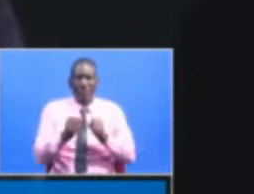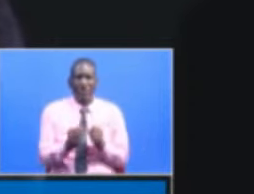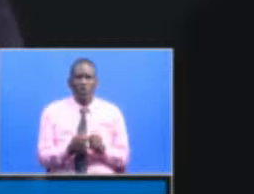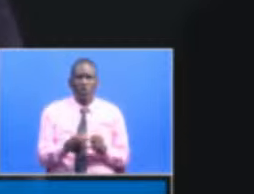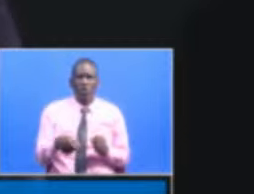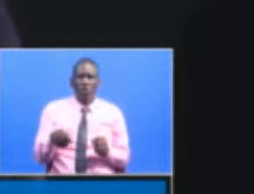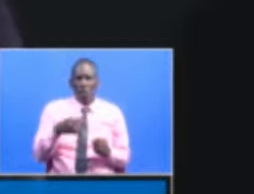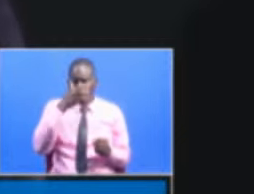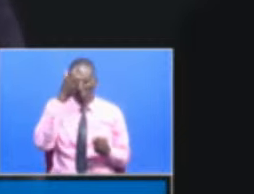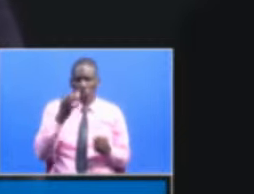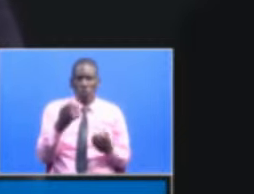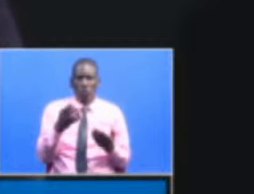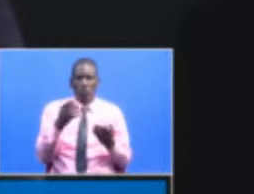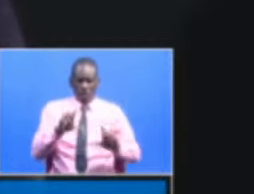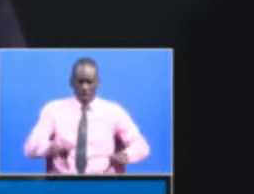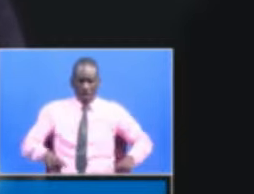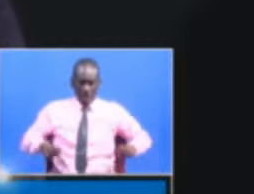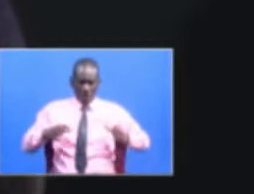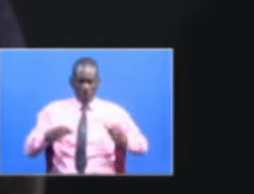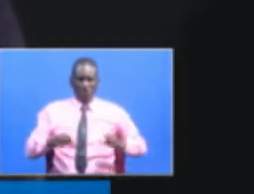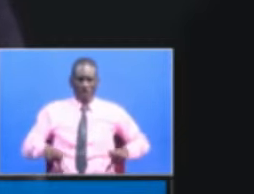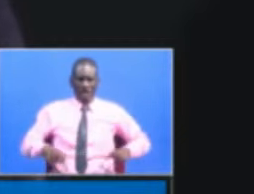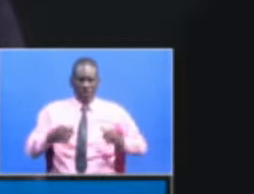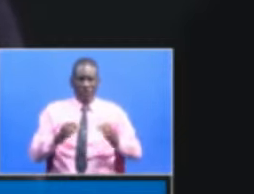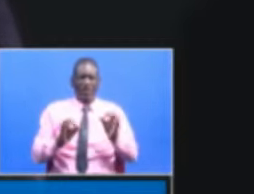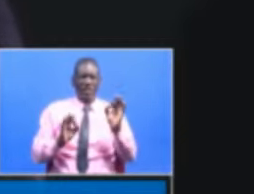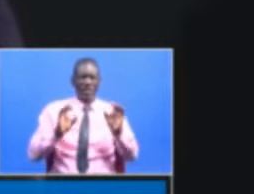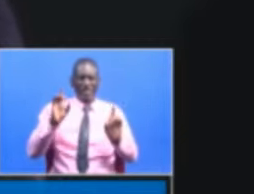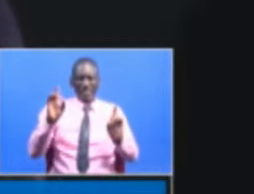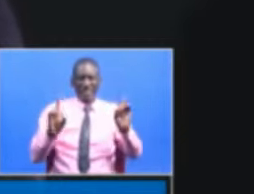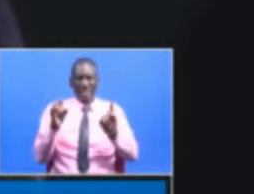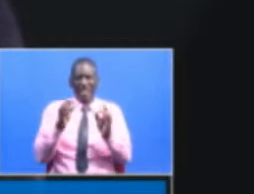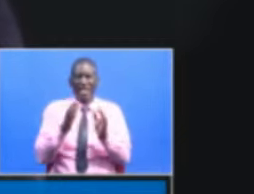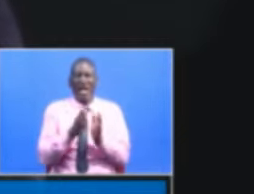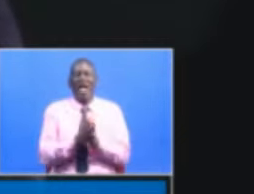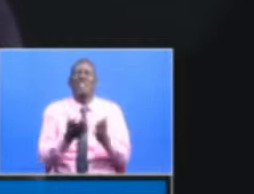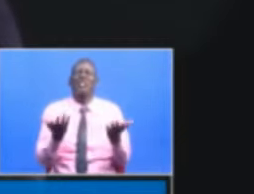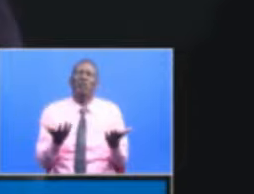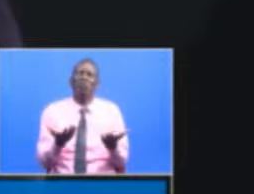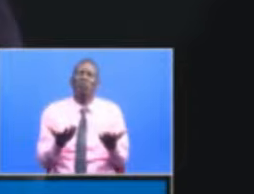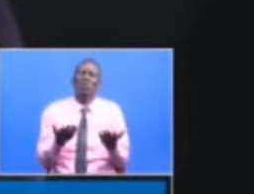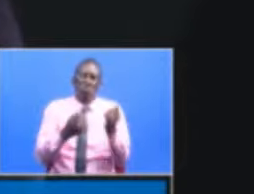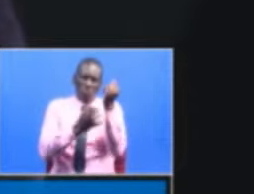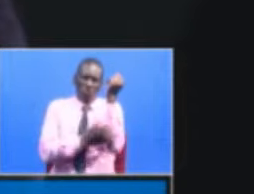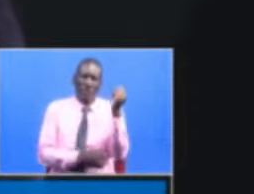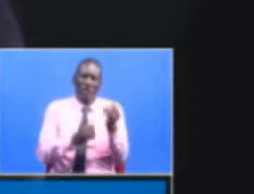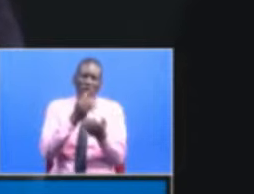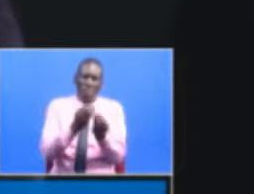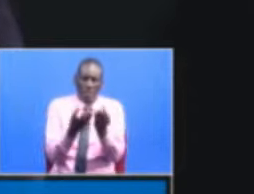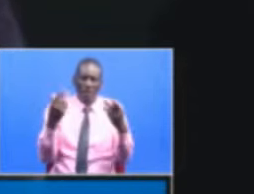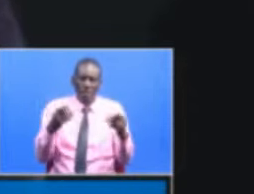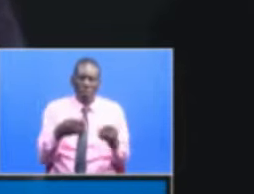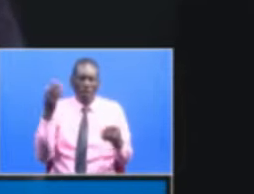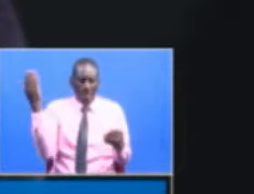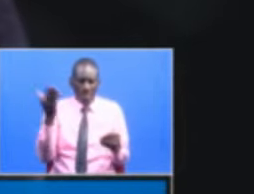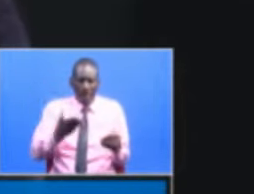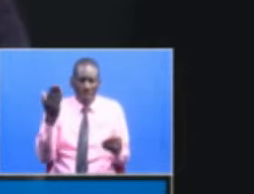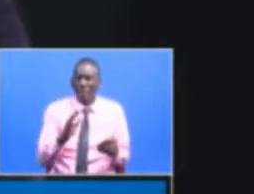Because of the livelihood issues and poverty, a lot of people have turned into forest and shrubland to cut trees, burn